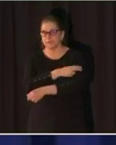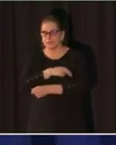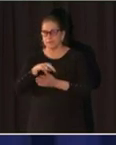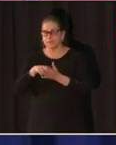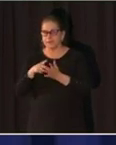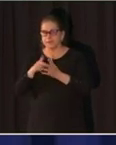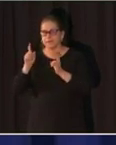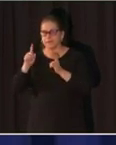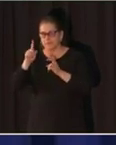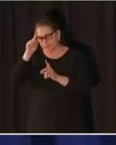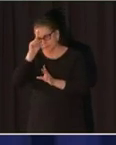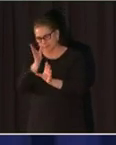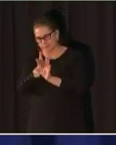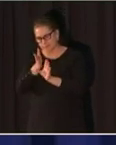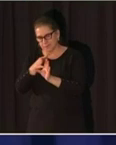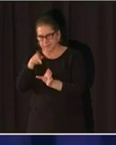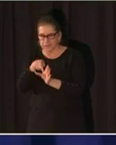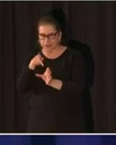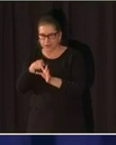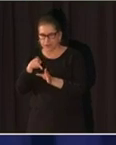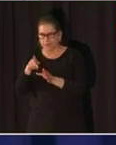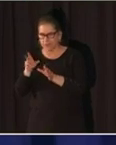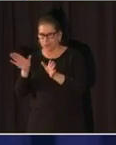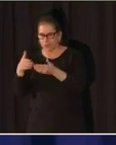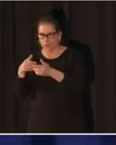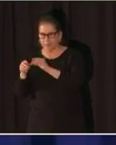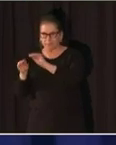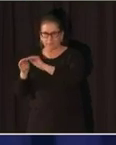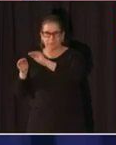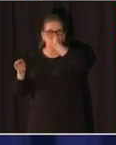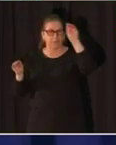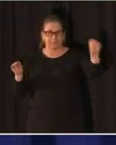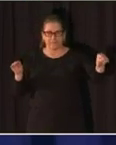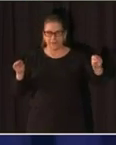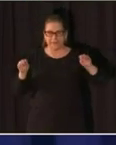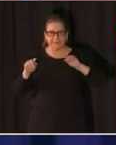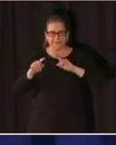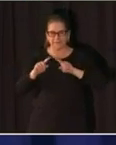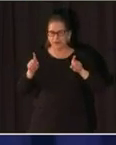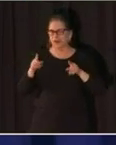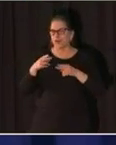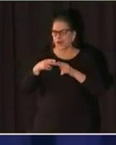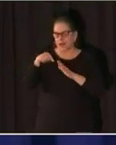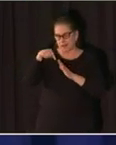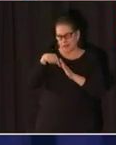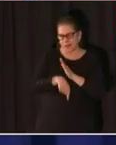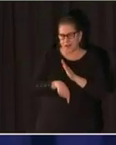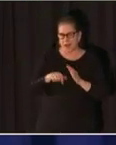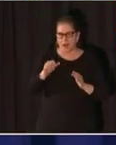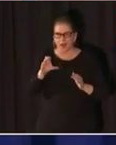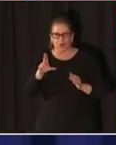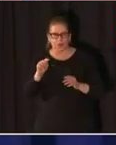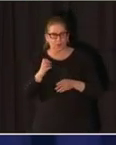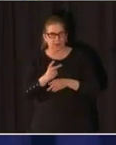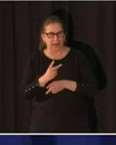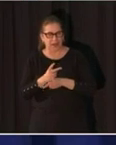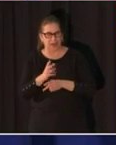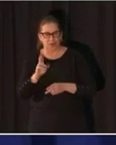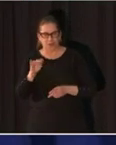not necessarily the same that is required for an acute care hospital that would be providing treatment for